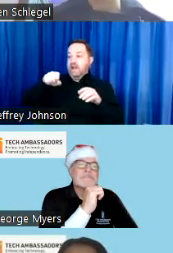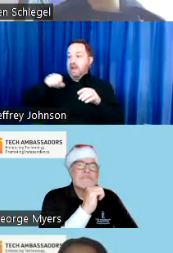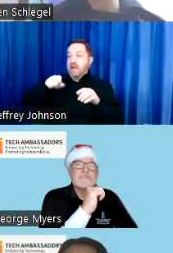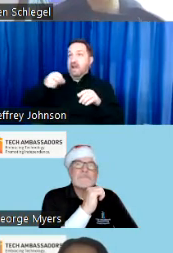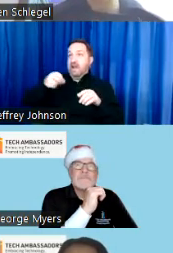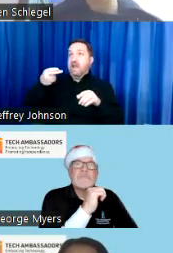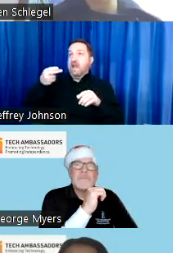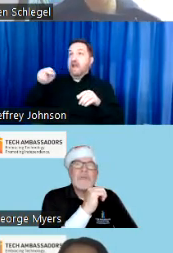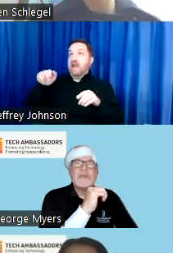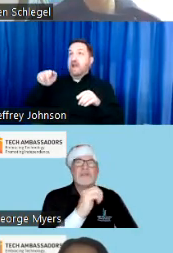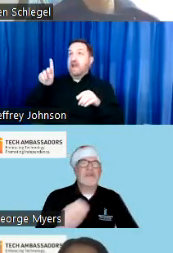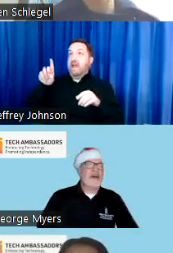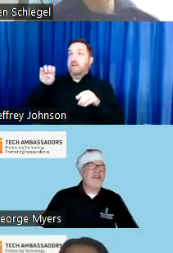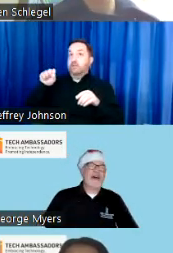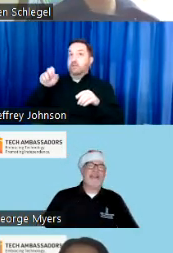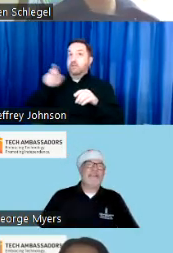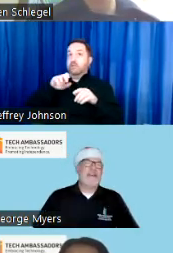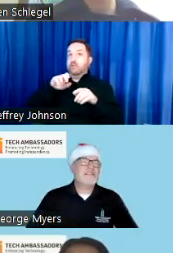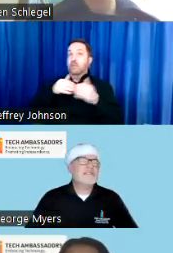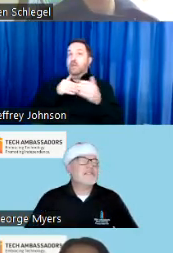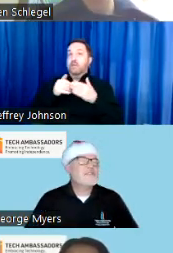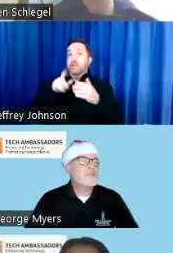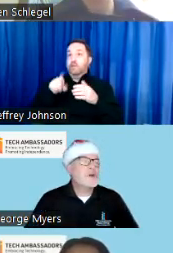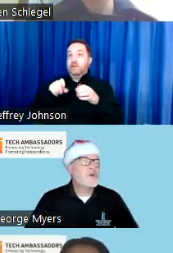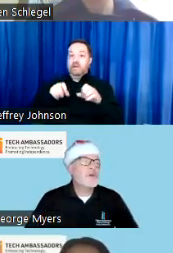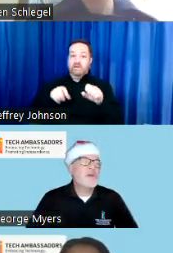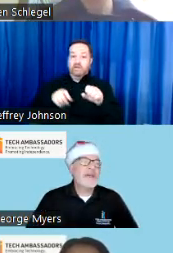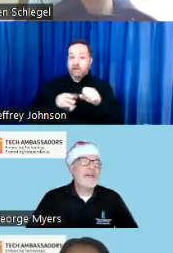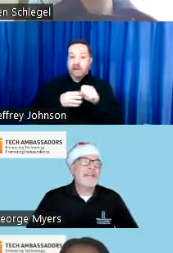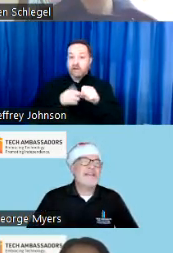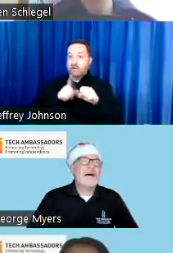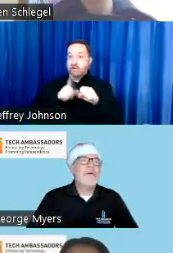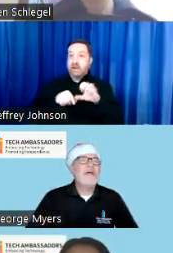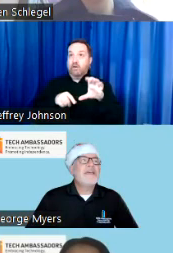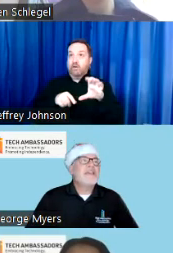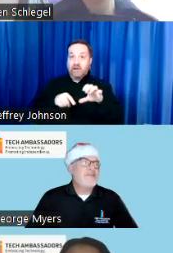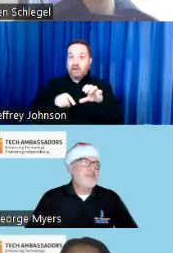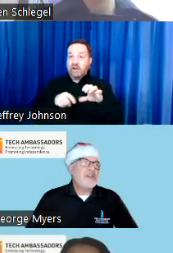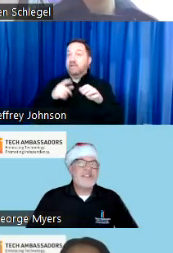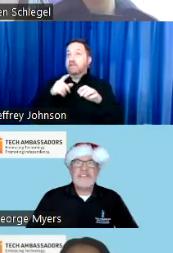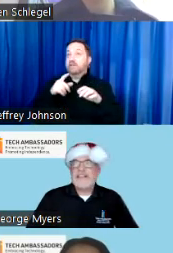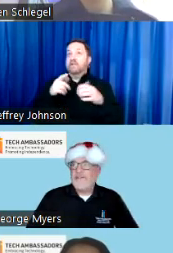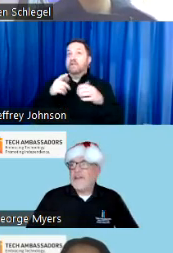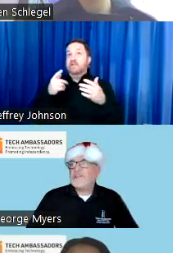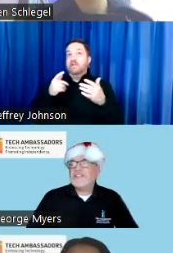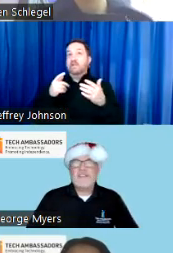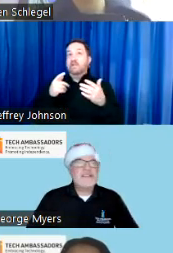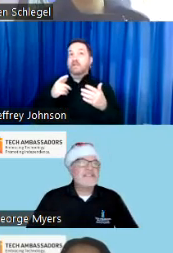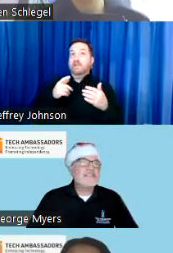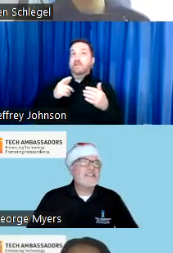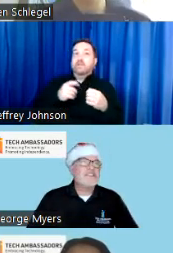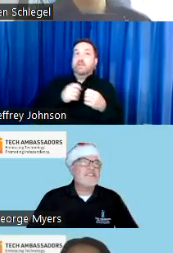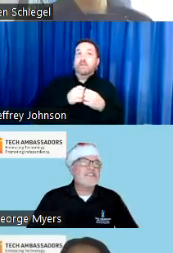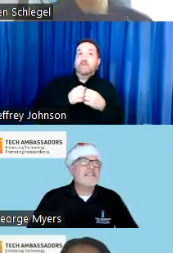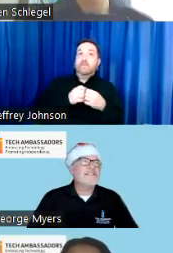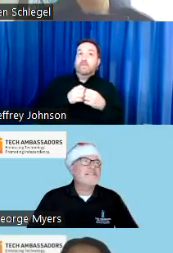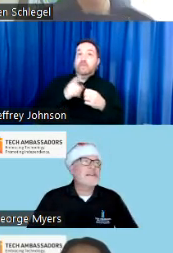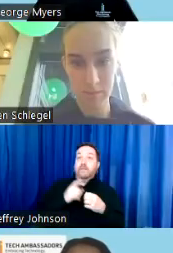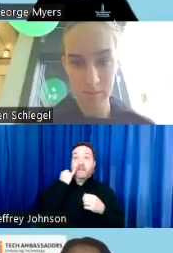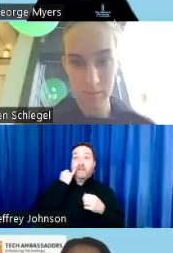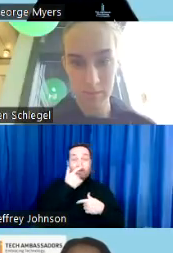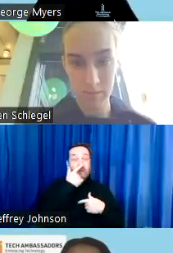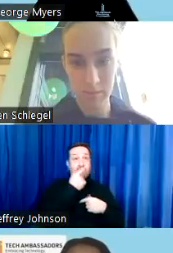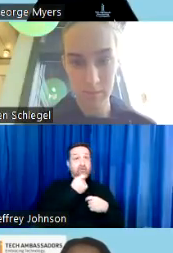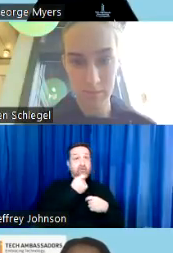be. Yeah, that is super cool. And if you get a chance, if you're interested in this and you get a chance